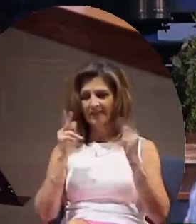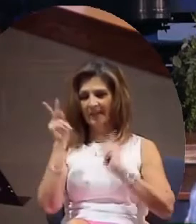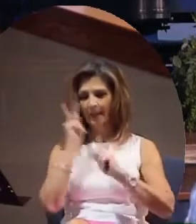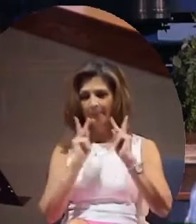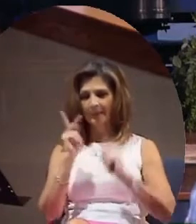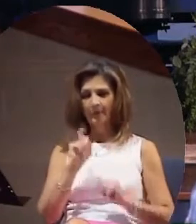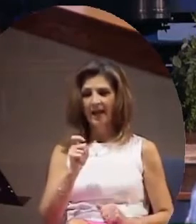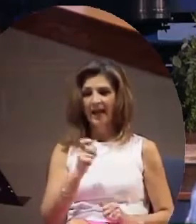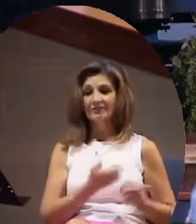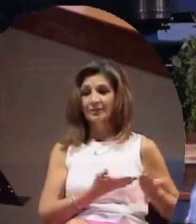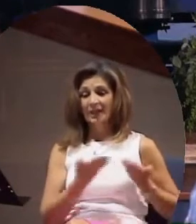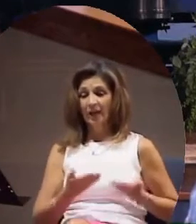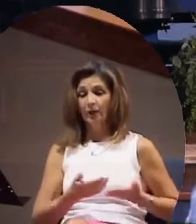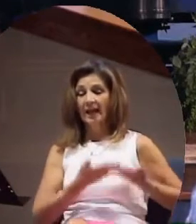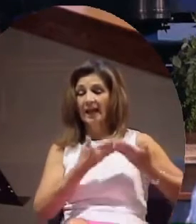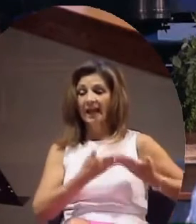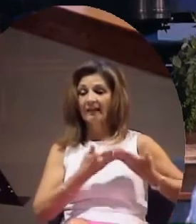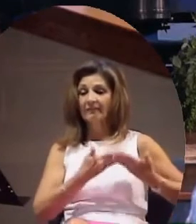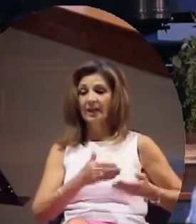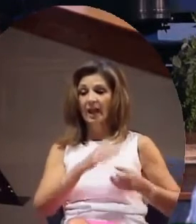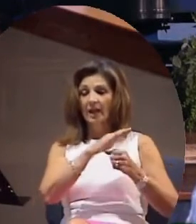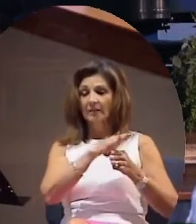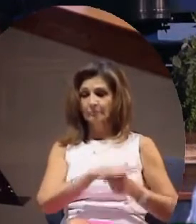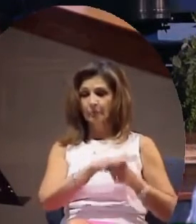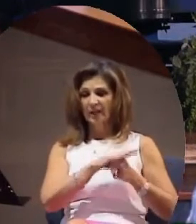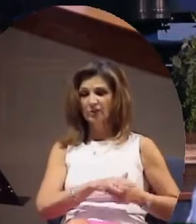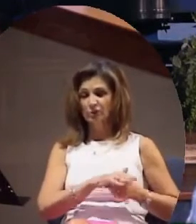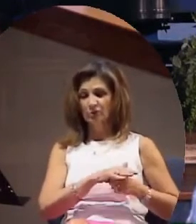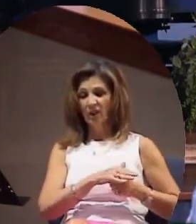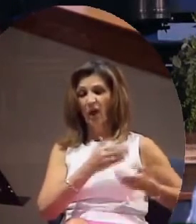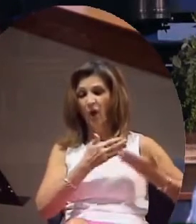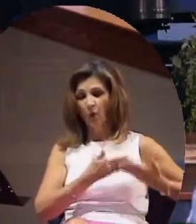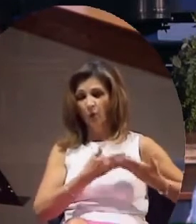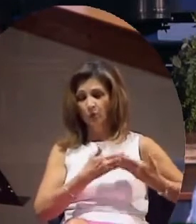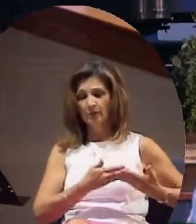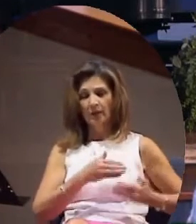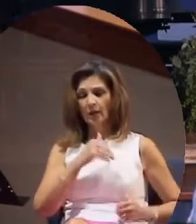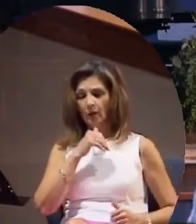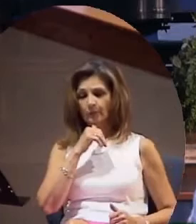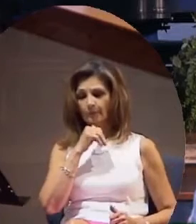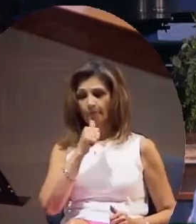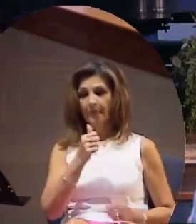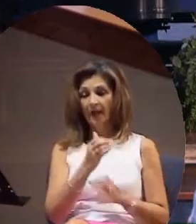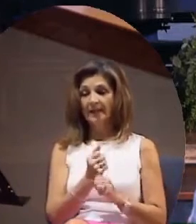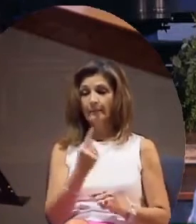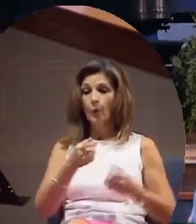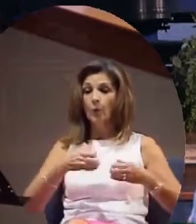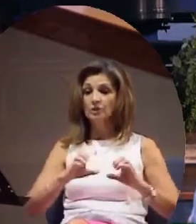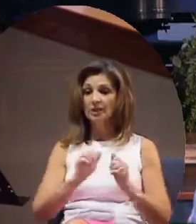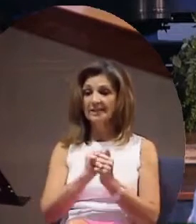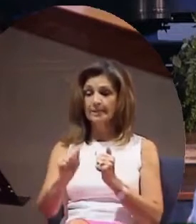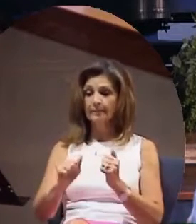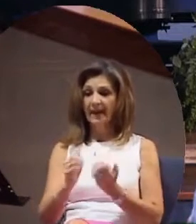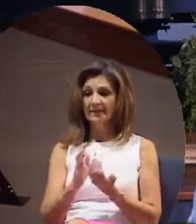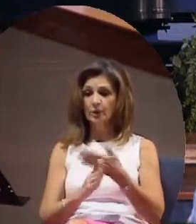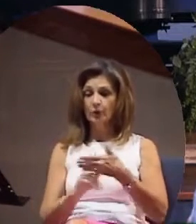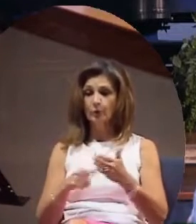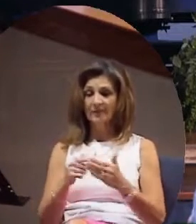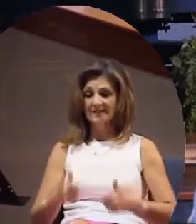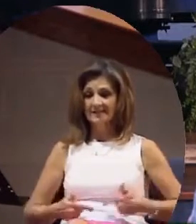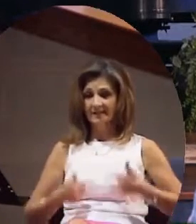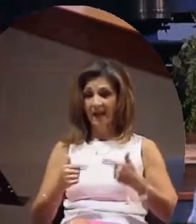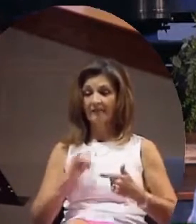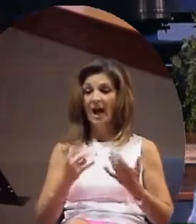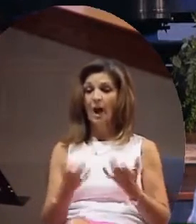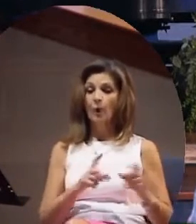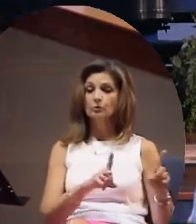having to carry a lot of the load. There's no sense in that. We're not going to get but one chance to pass through this life.